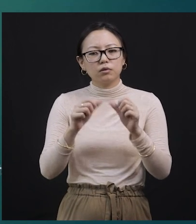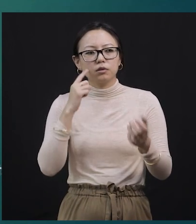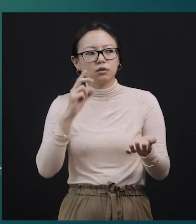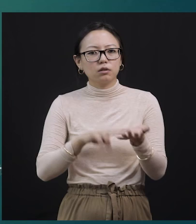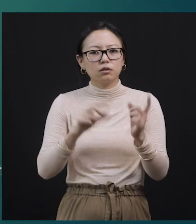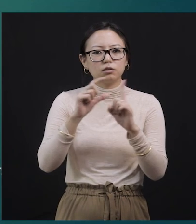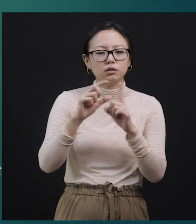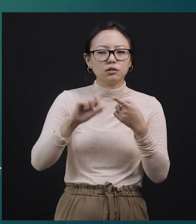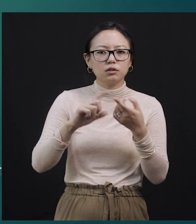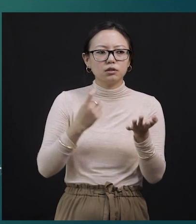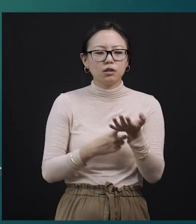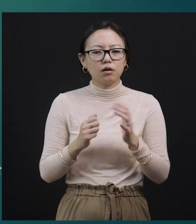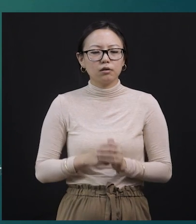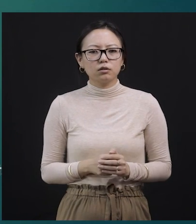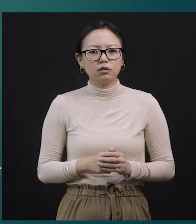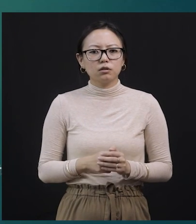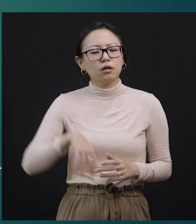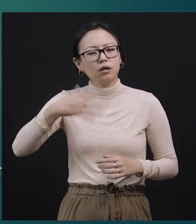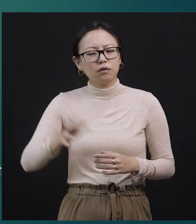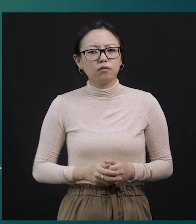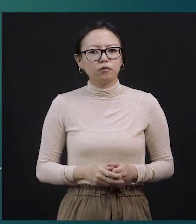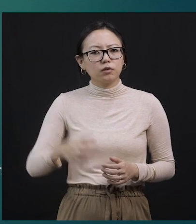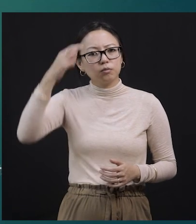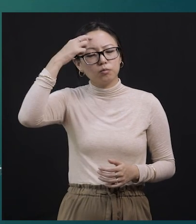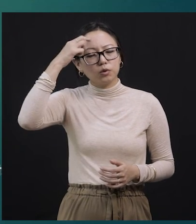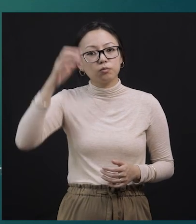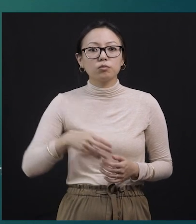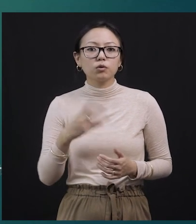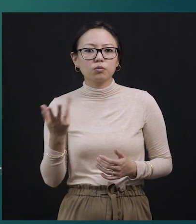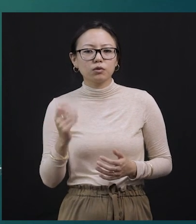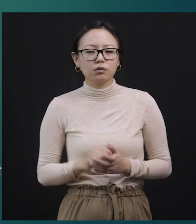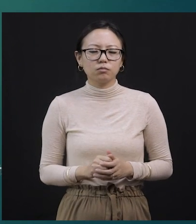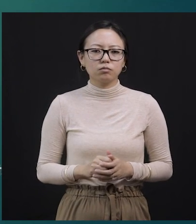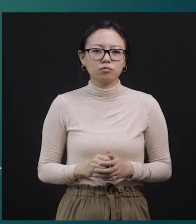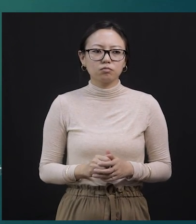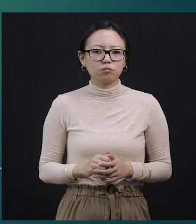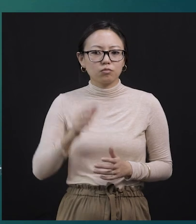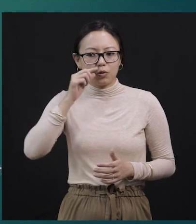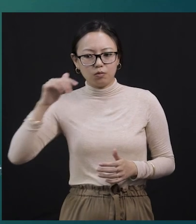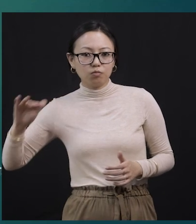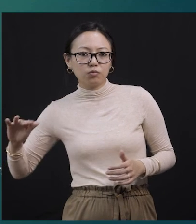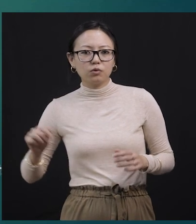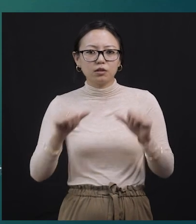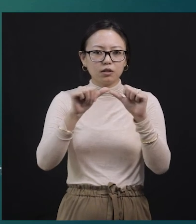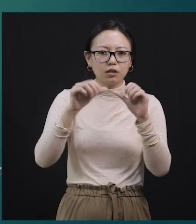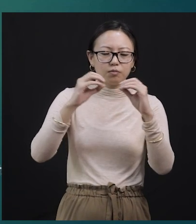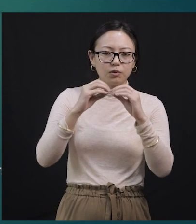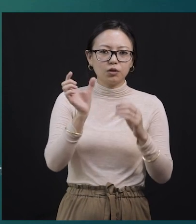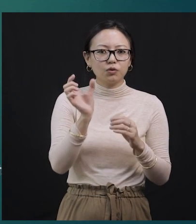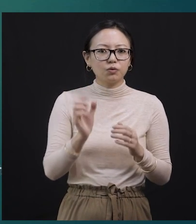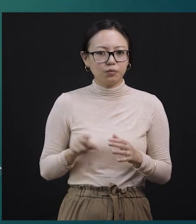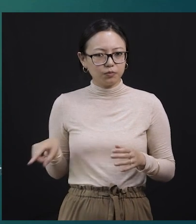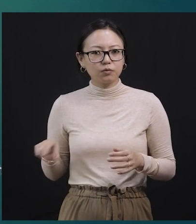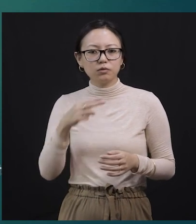the next problem is about Abu. We did about Abu. On his birthday, how much sweets did he